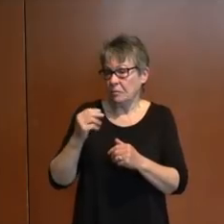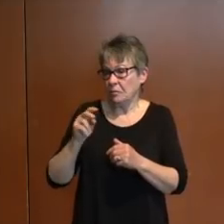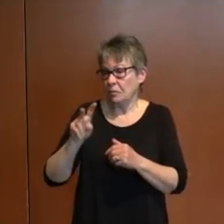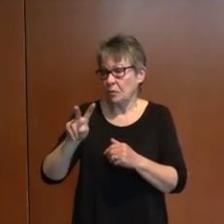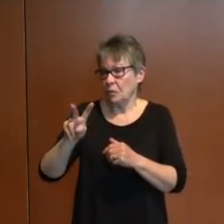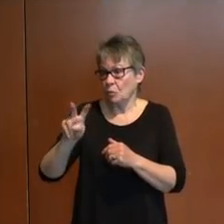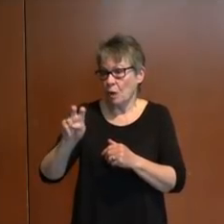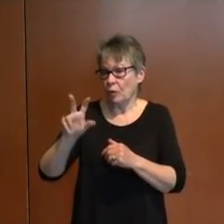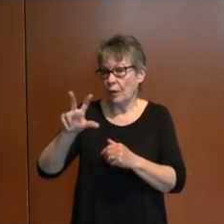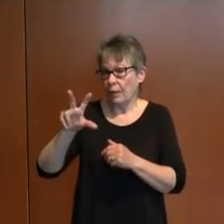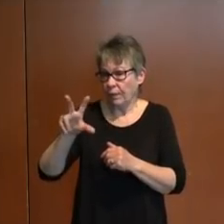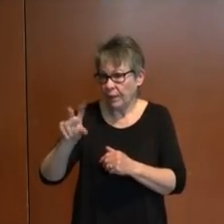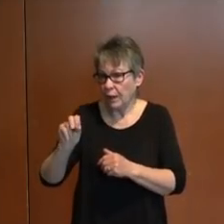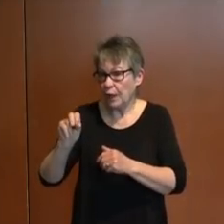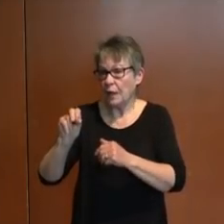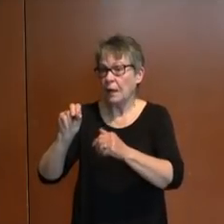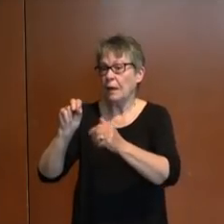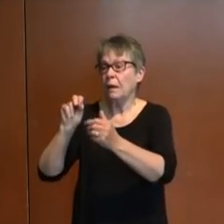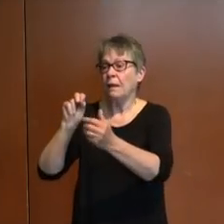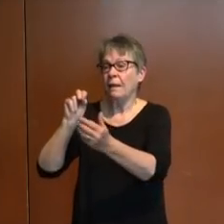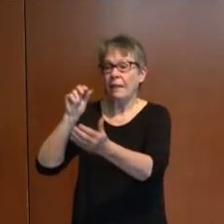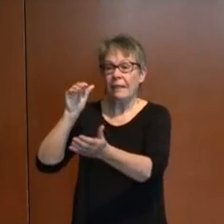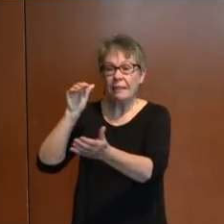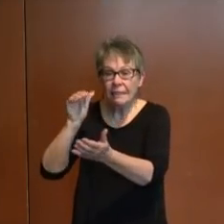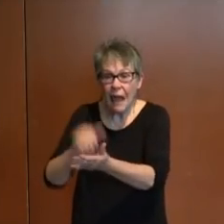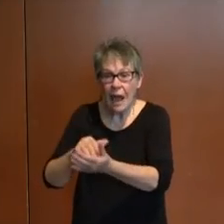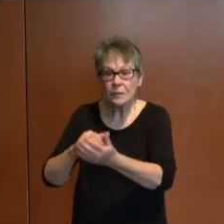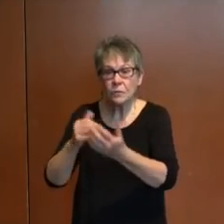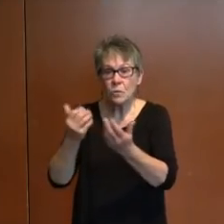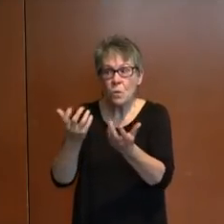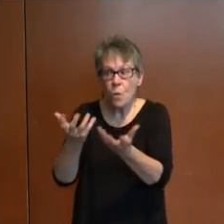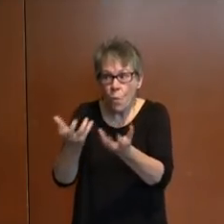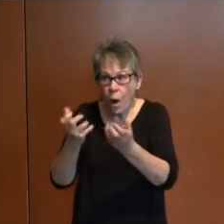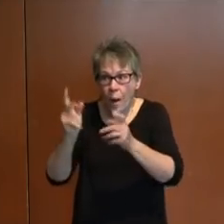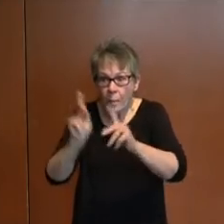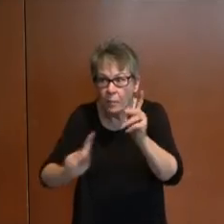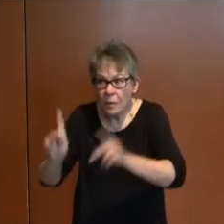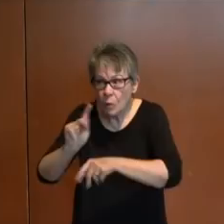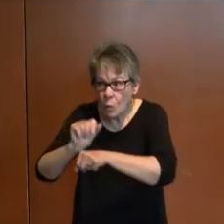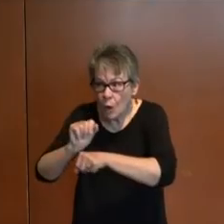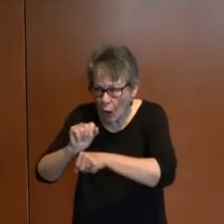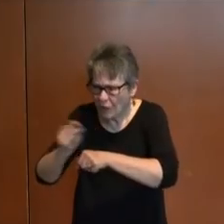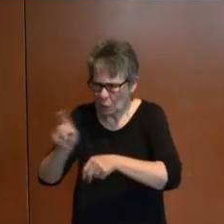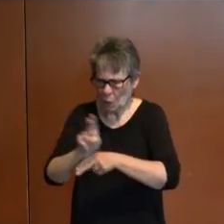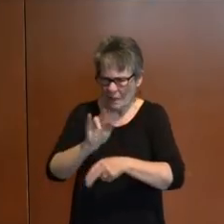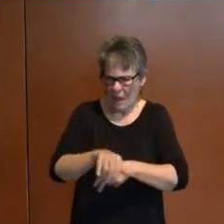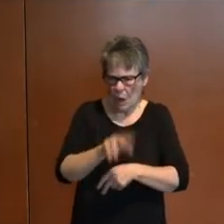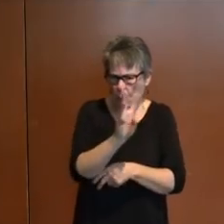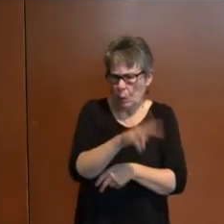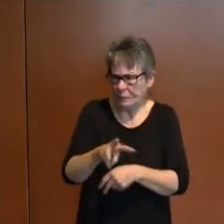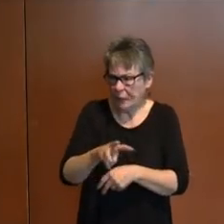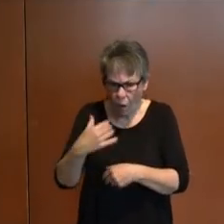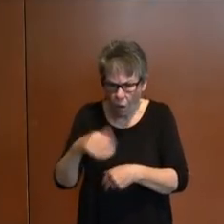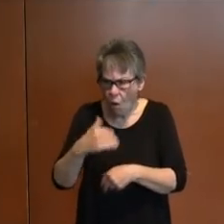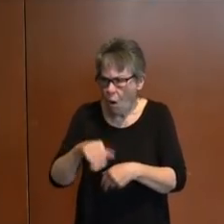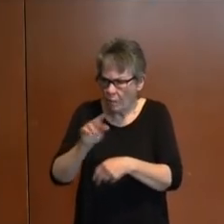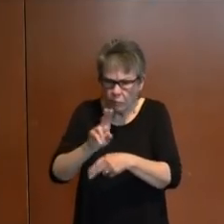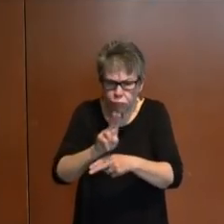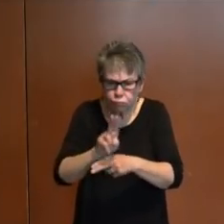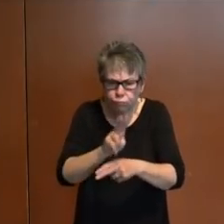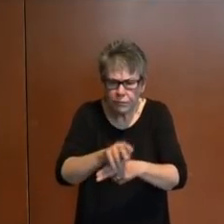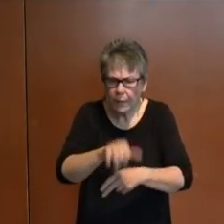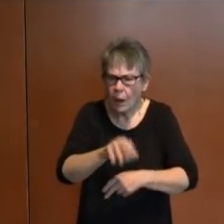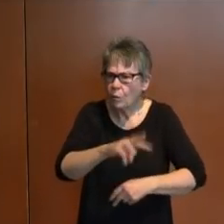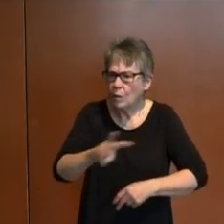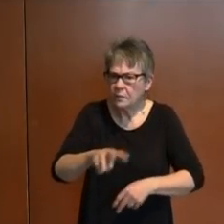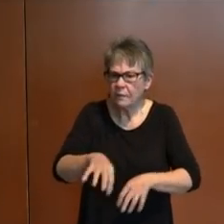230,000 job seekers. So I urge every resident willing to step up to be a part of our frontline workforce to